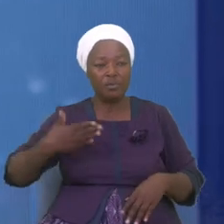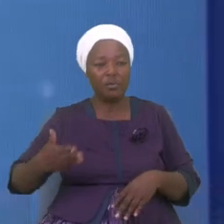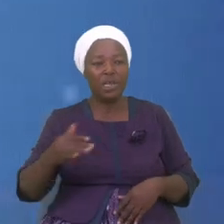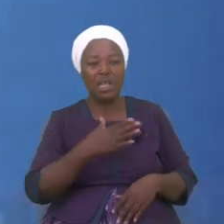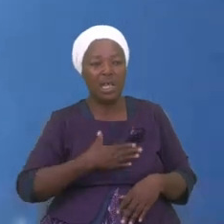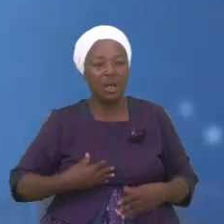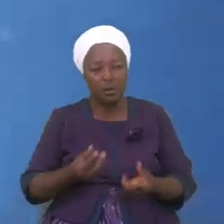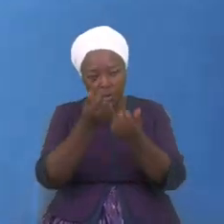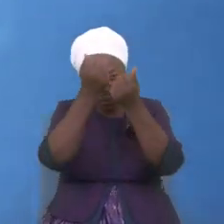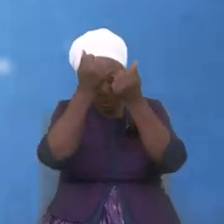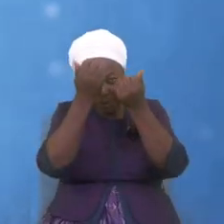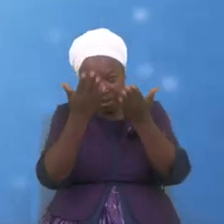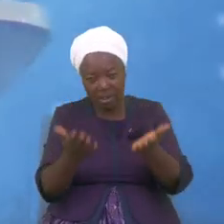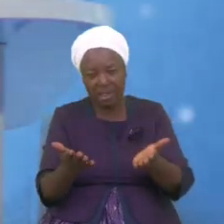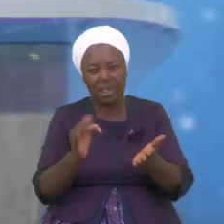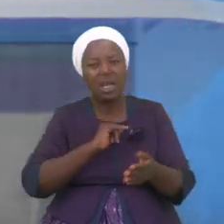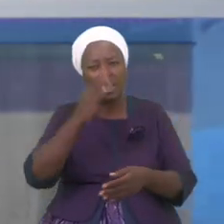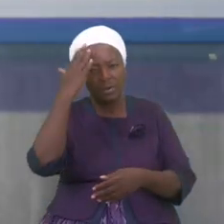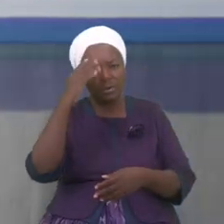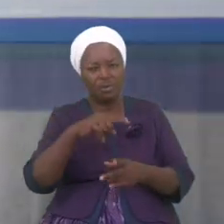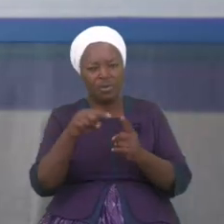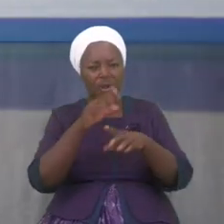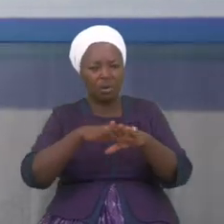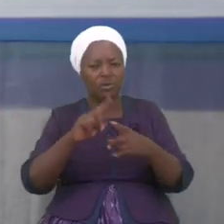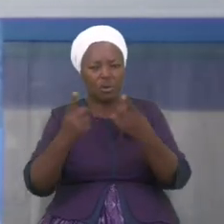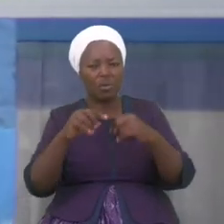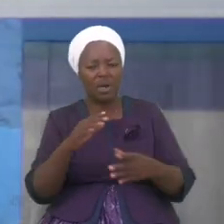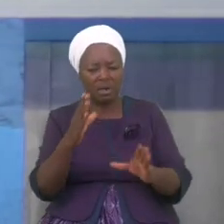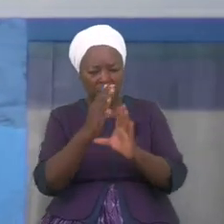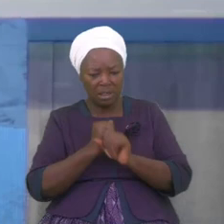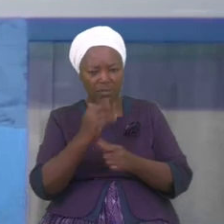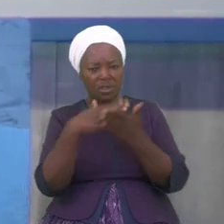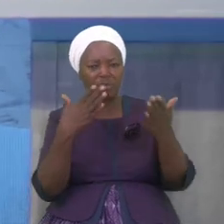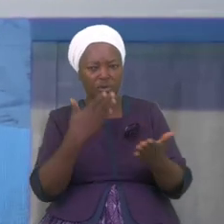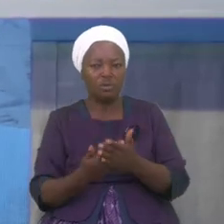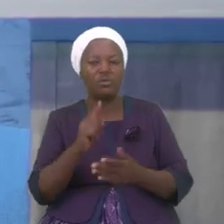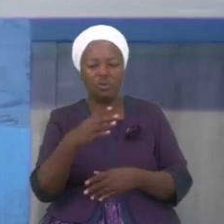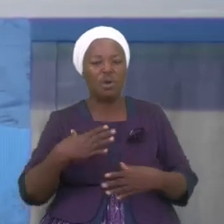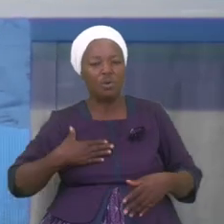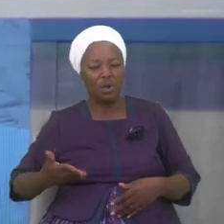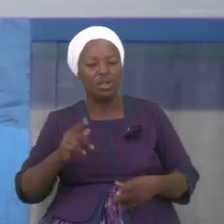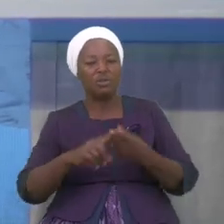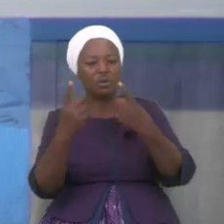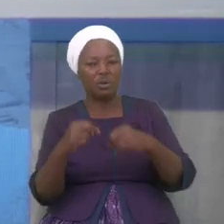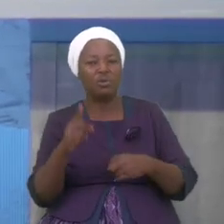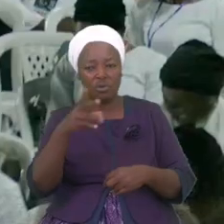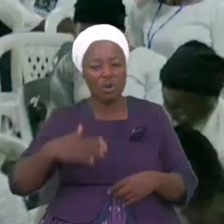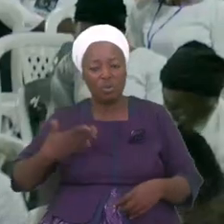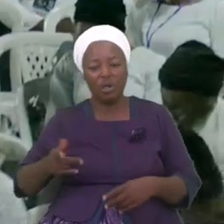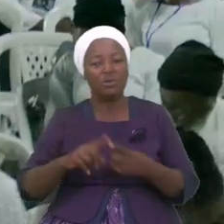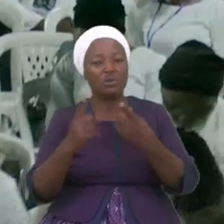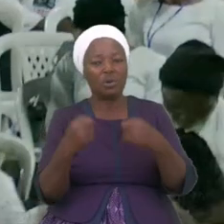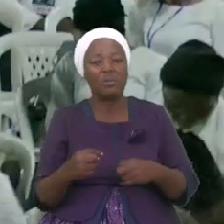obedient, I know when you are called to come and receive something good, you are willing to come. I said you are willing to